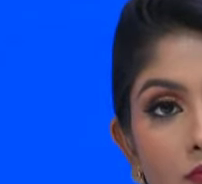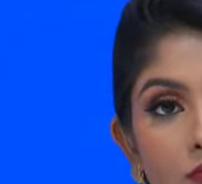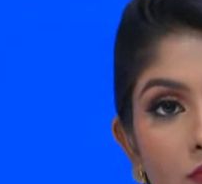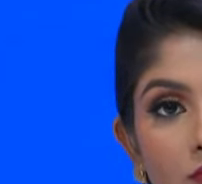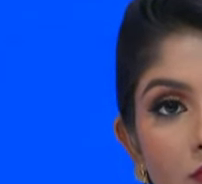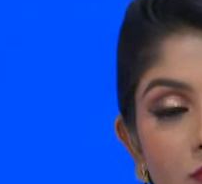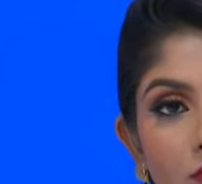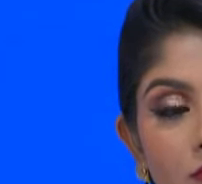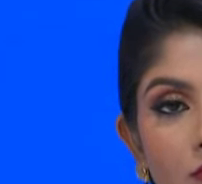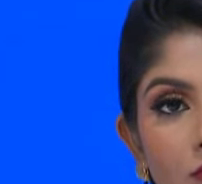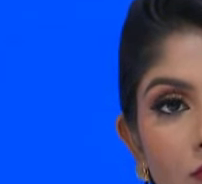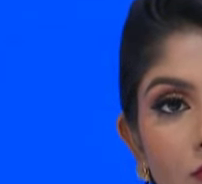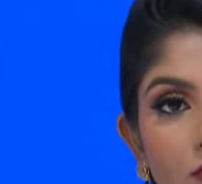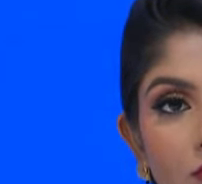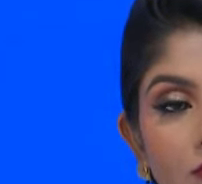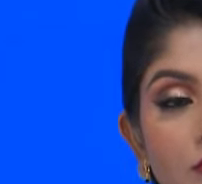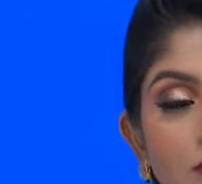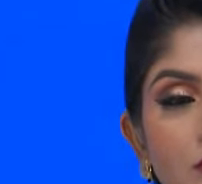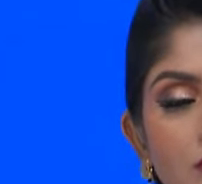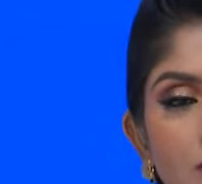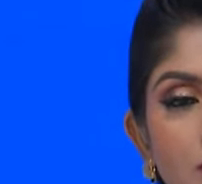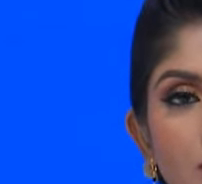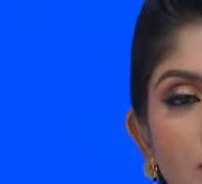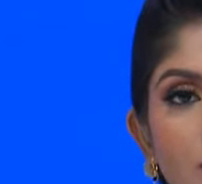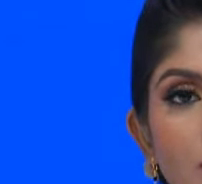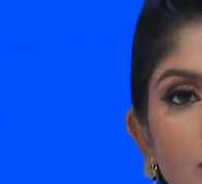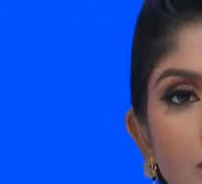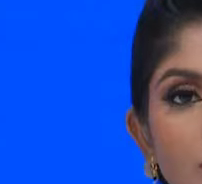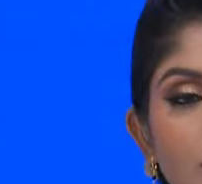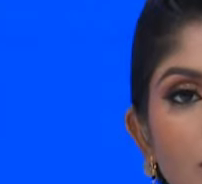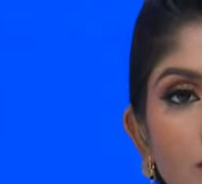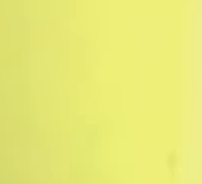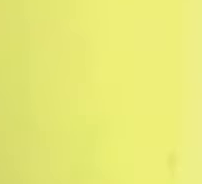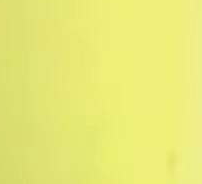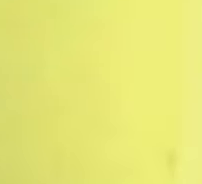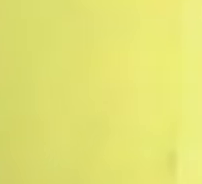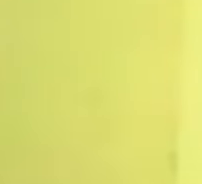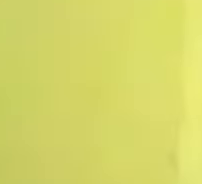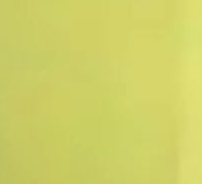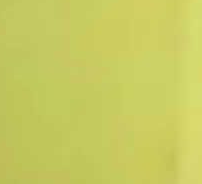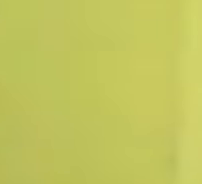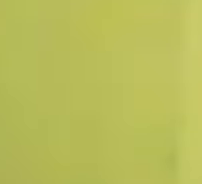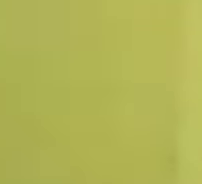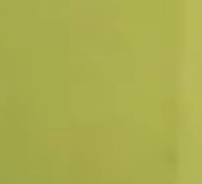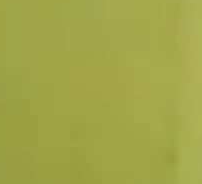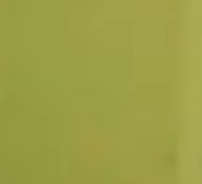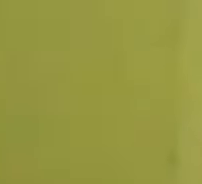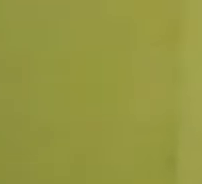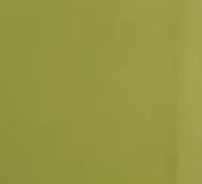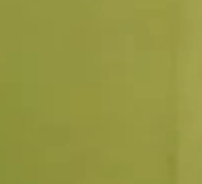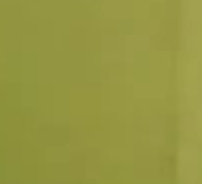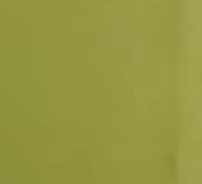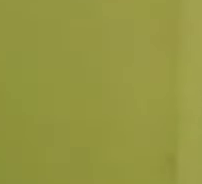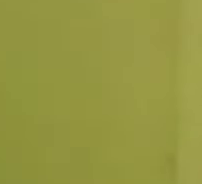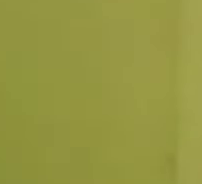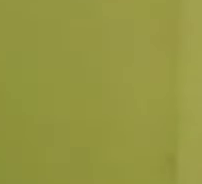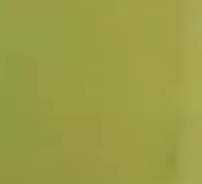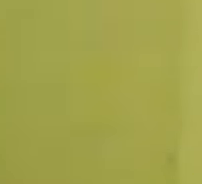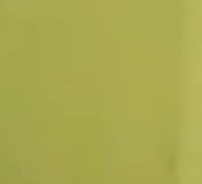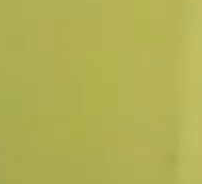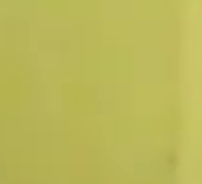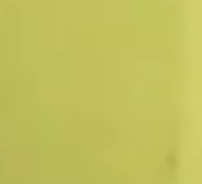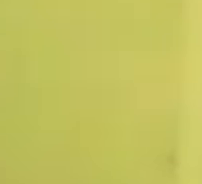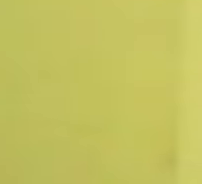In terms of what we already started doing is we're basically dealing with housekeeping